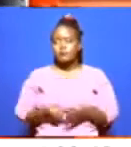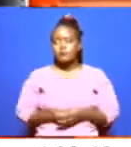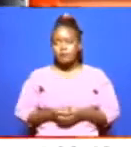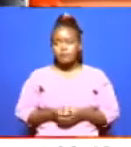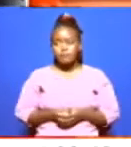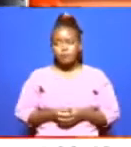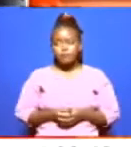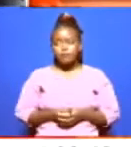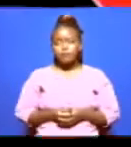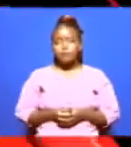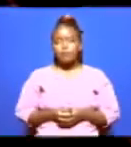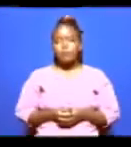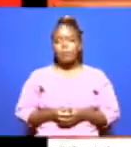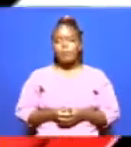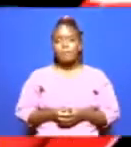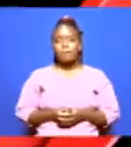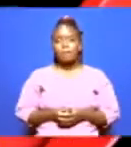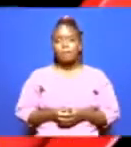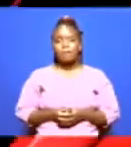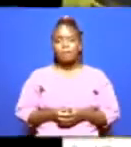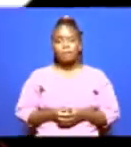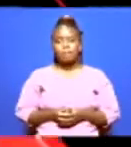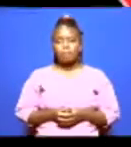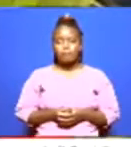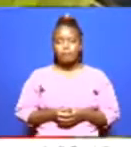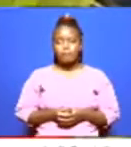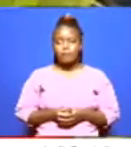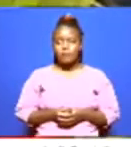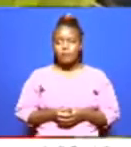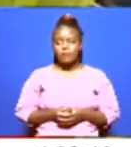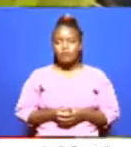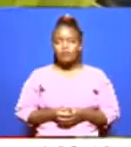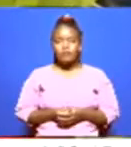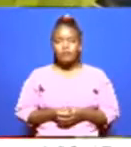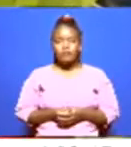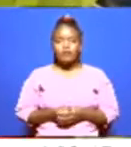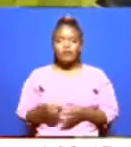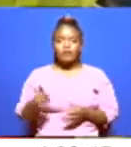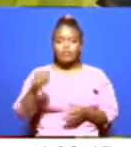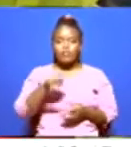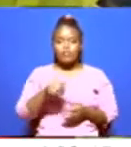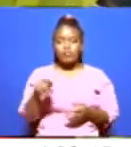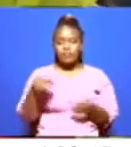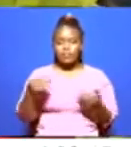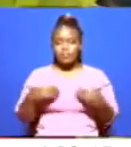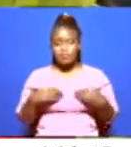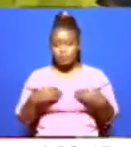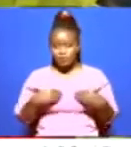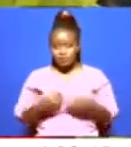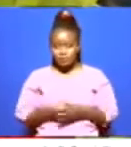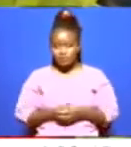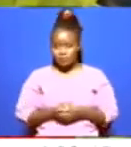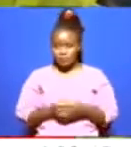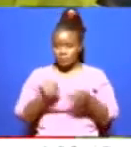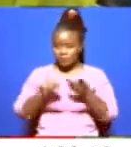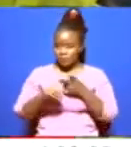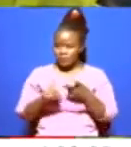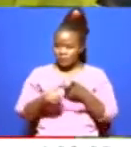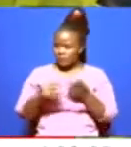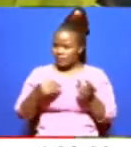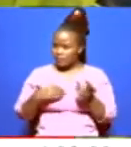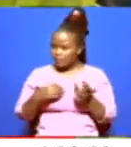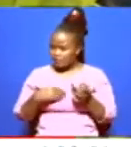natural for us, of course, to expect justice and also to expect that if you buy land, your land will not be taken